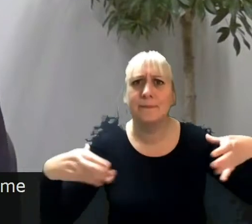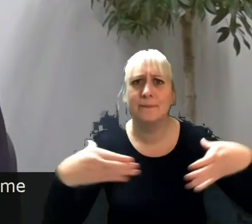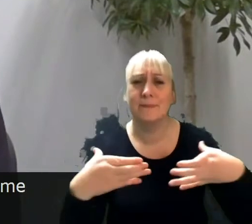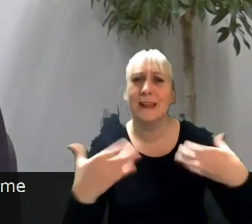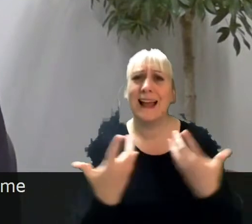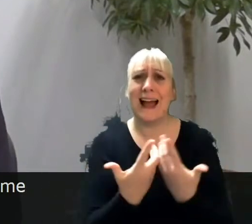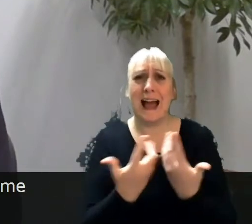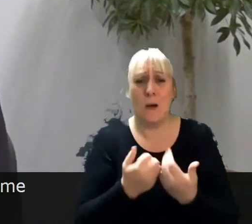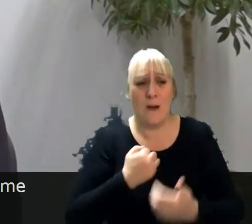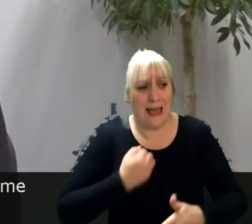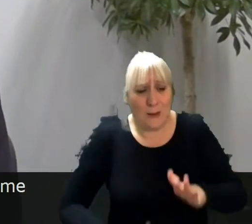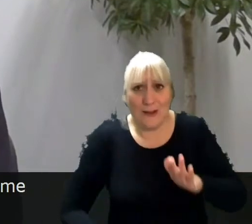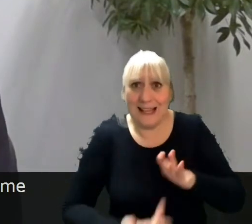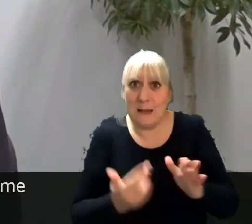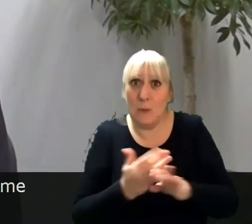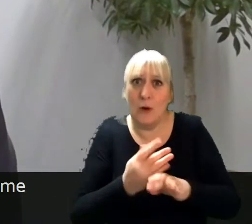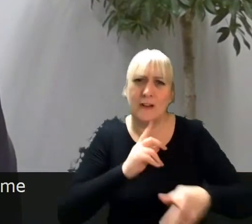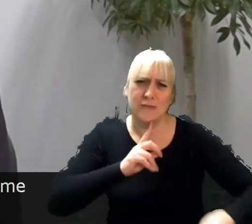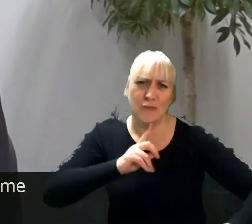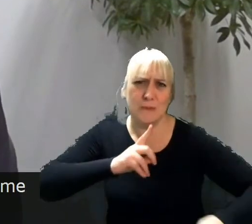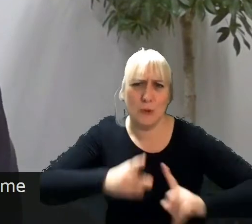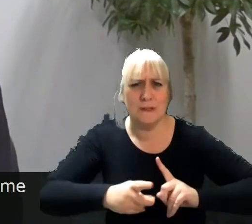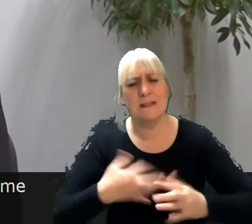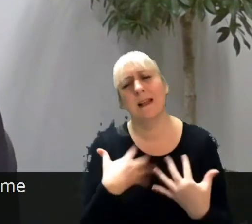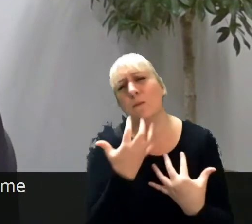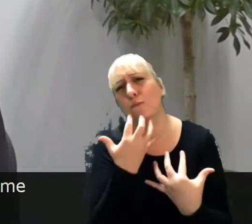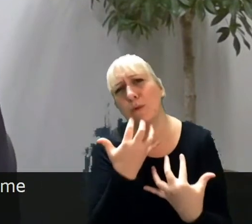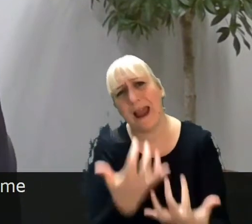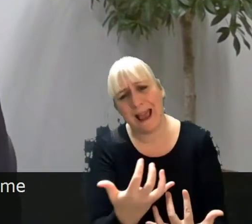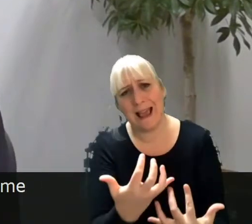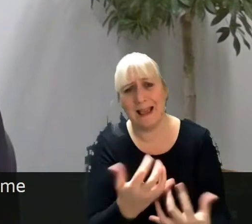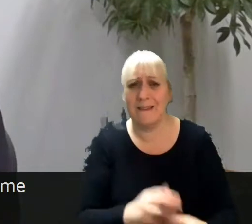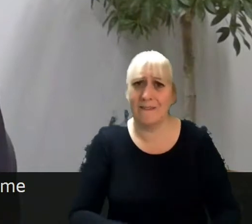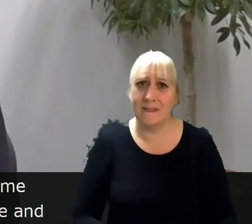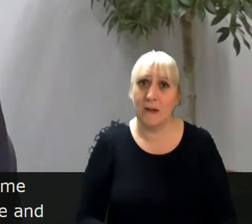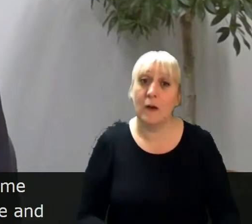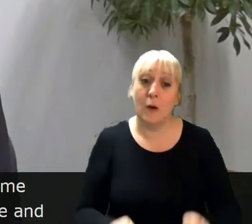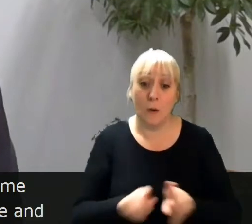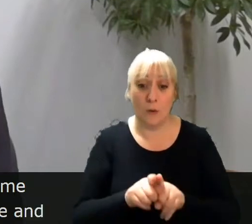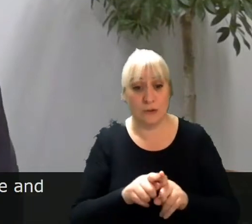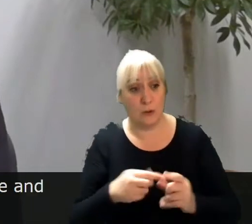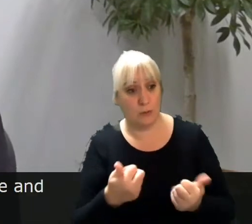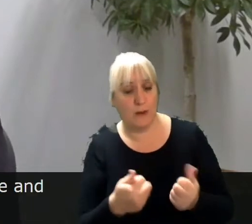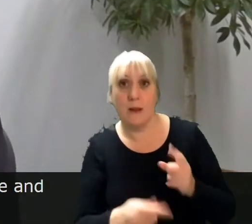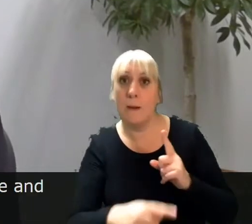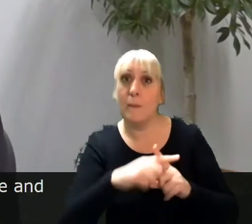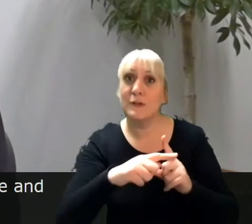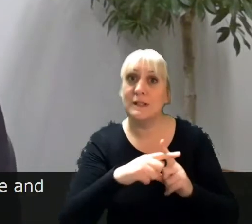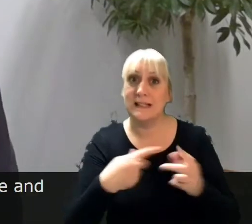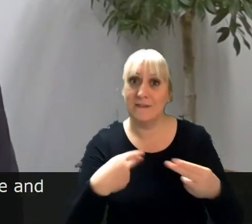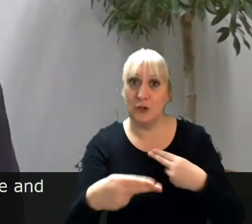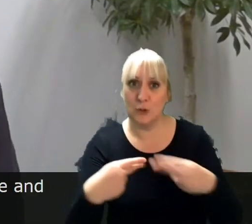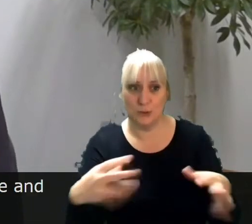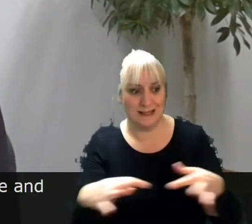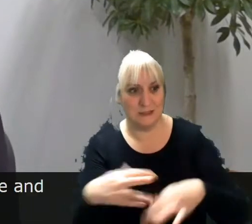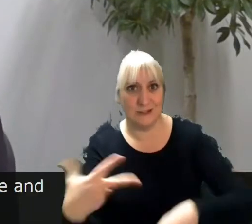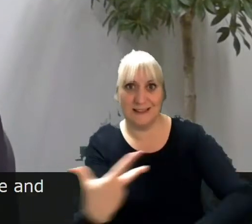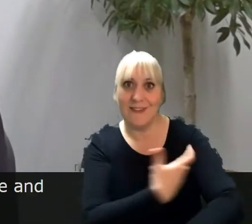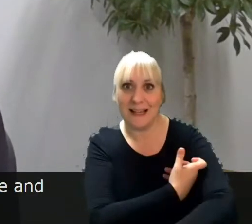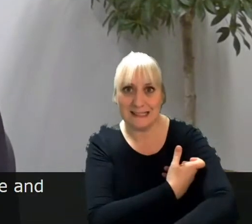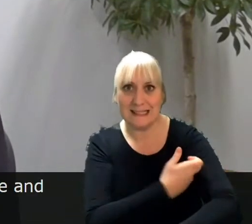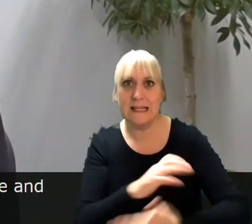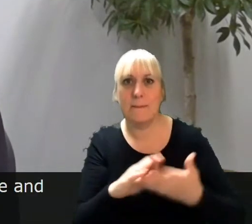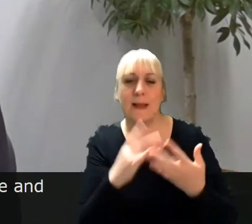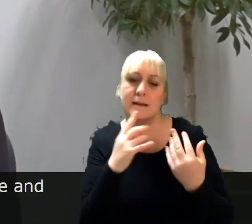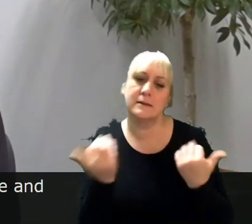brave and extraordinary of ways, and the positive news about the vaccine rollout means that we can finally see